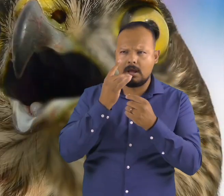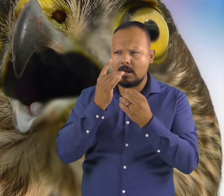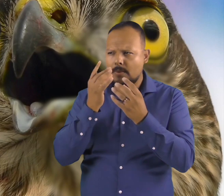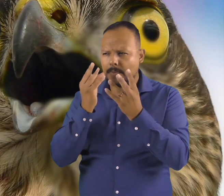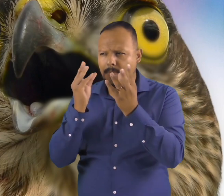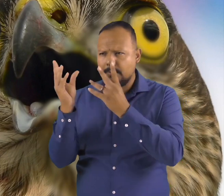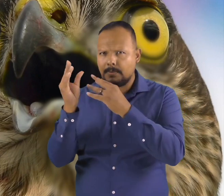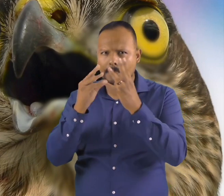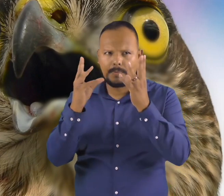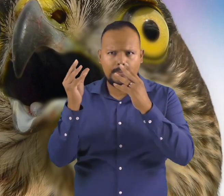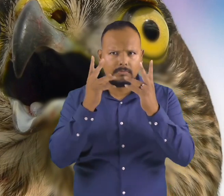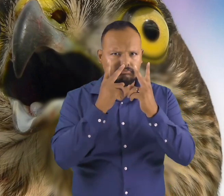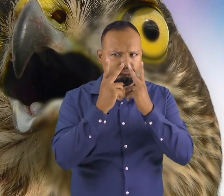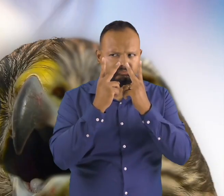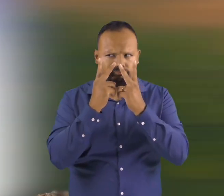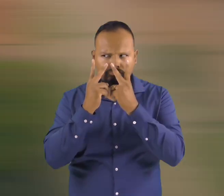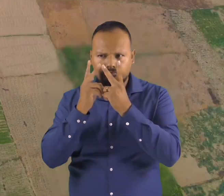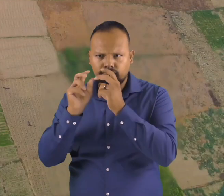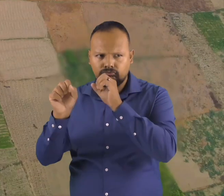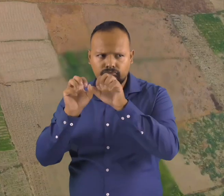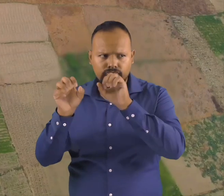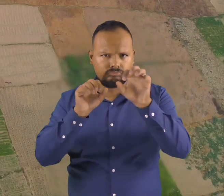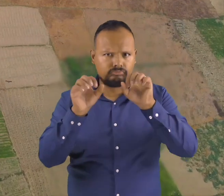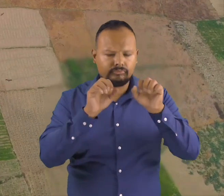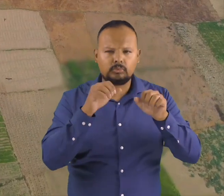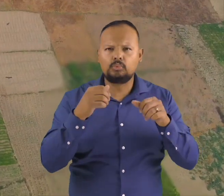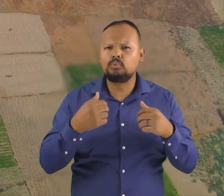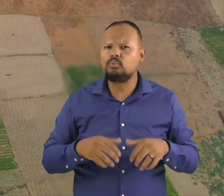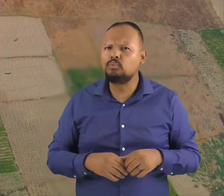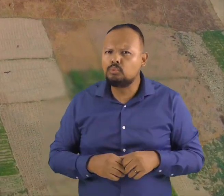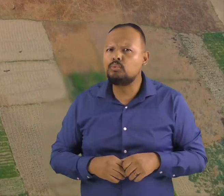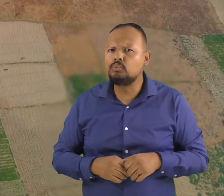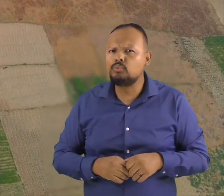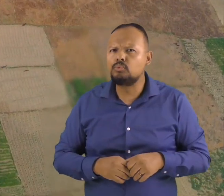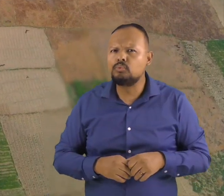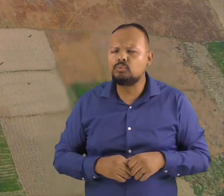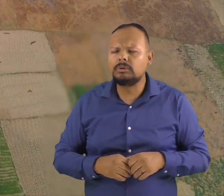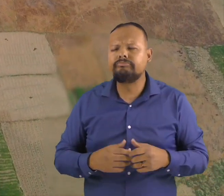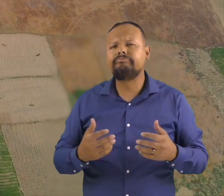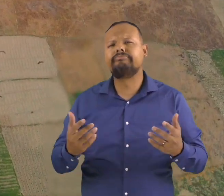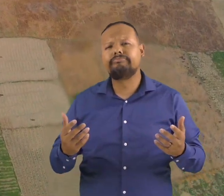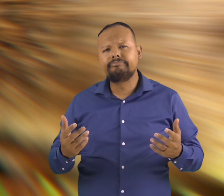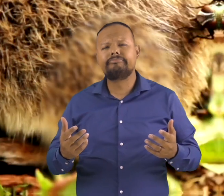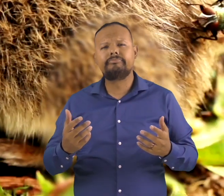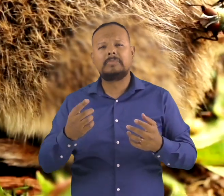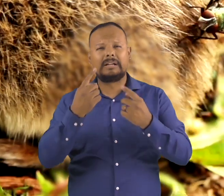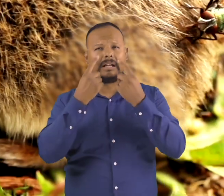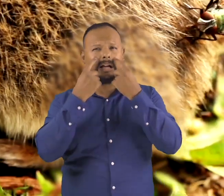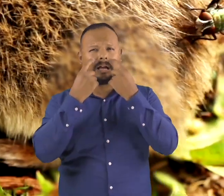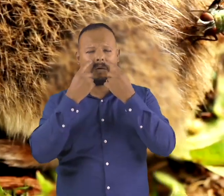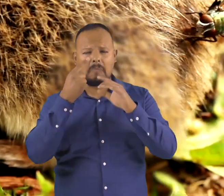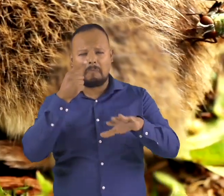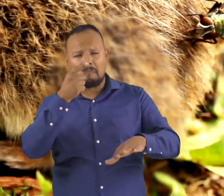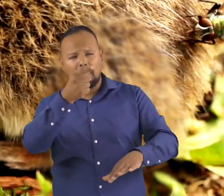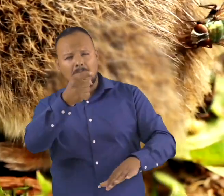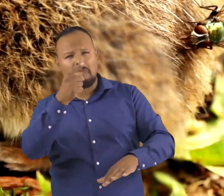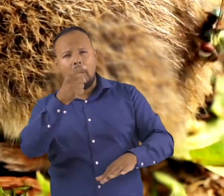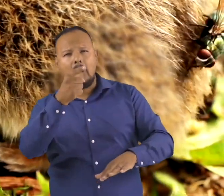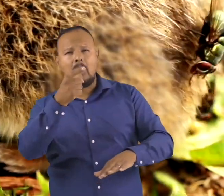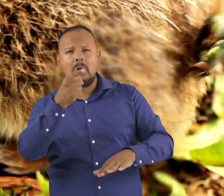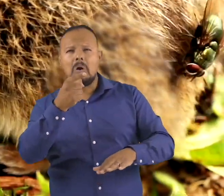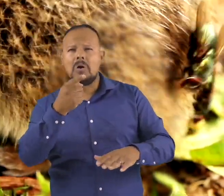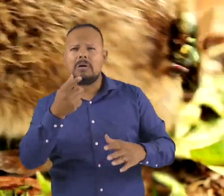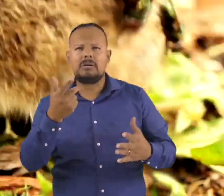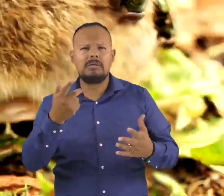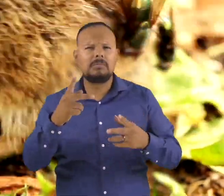times better than human eyes. Because they must spot prey, hawks' eyes can see much farther and more